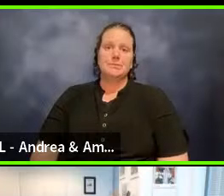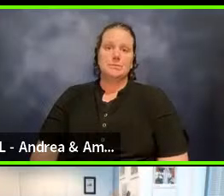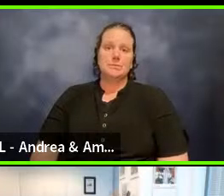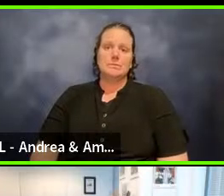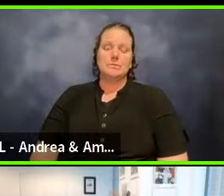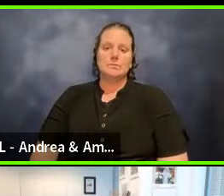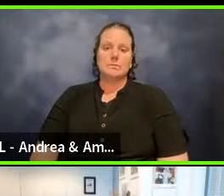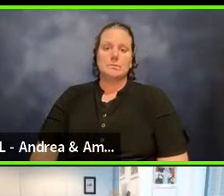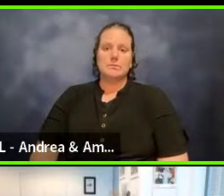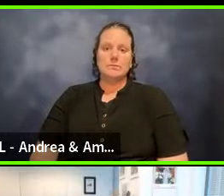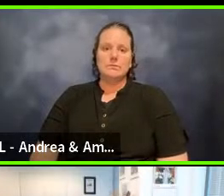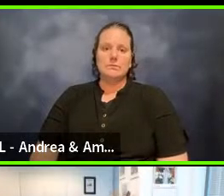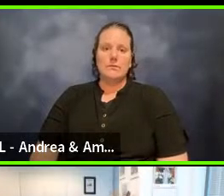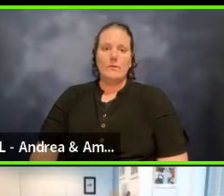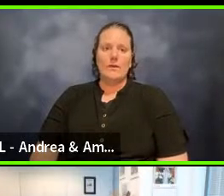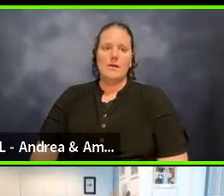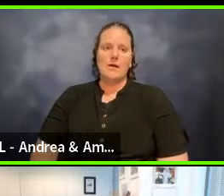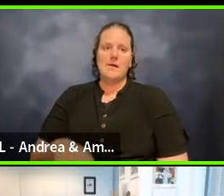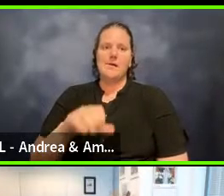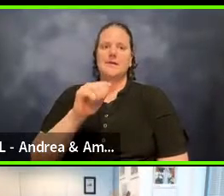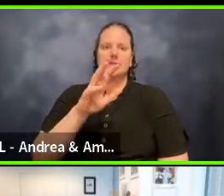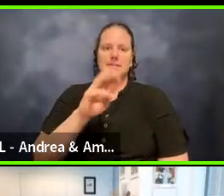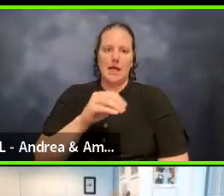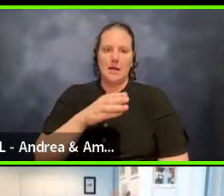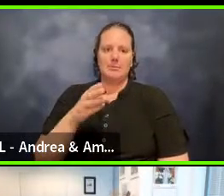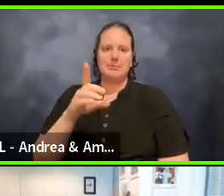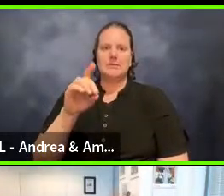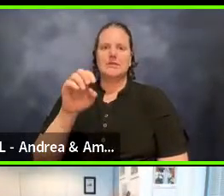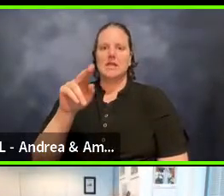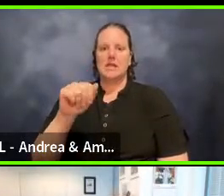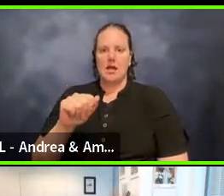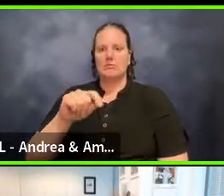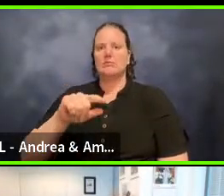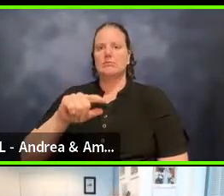Go to Sam, Dina, and then Zachary.